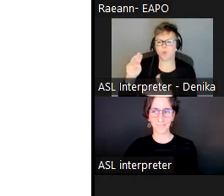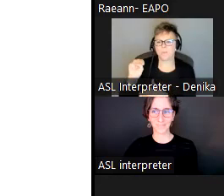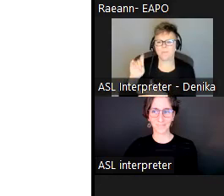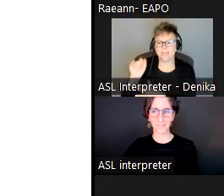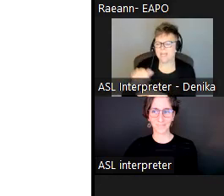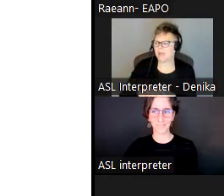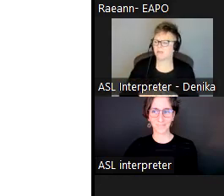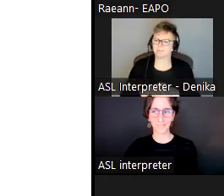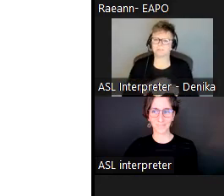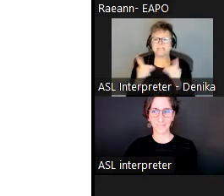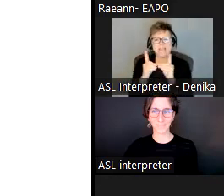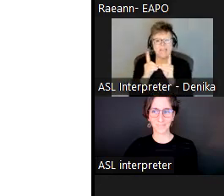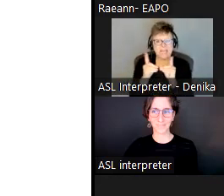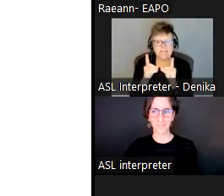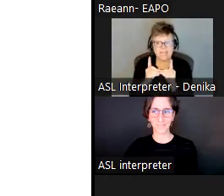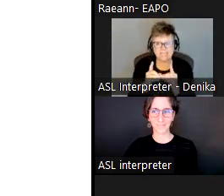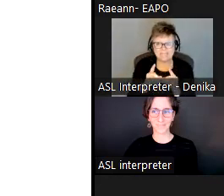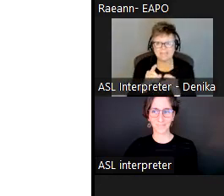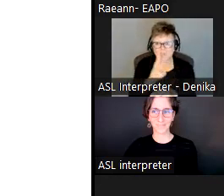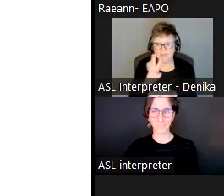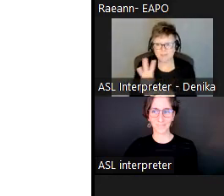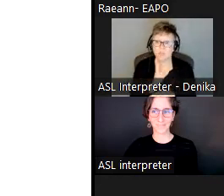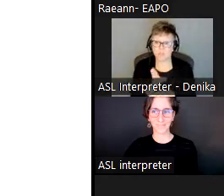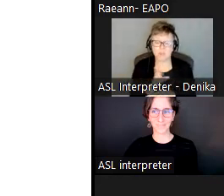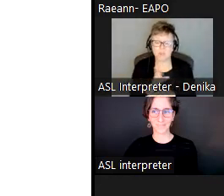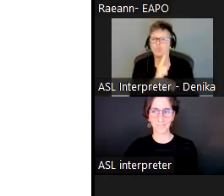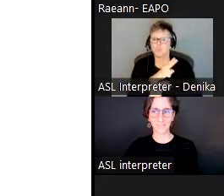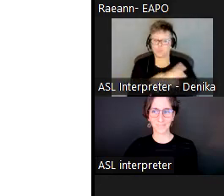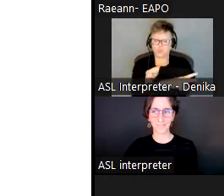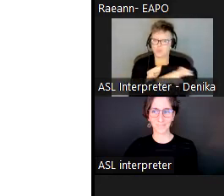victims. The accounts are created using stolen photos and